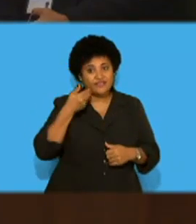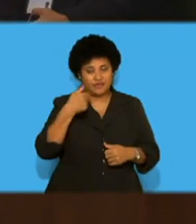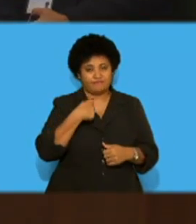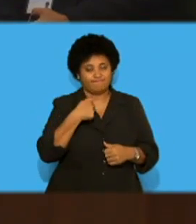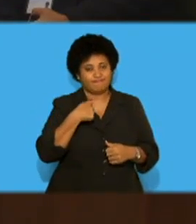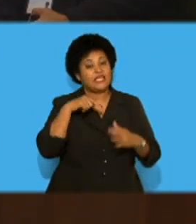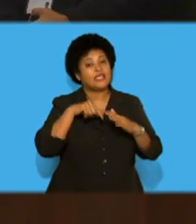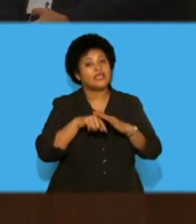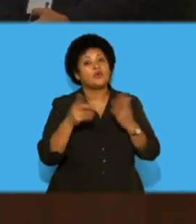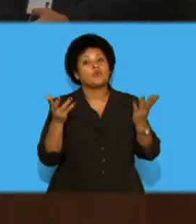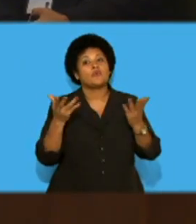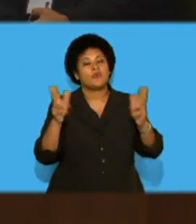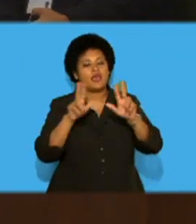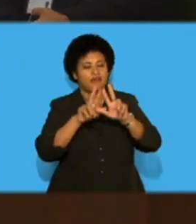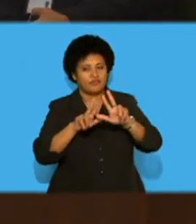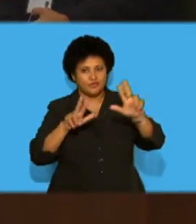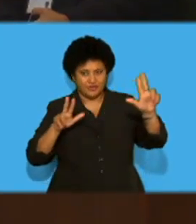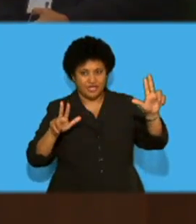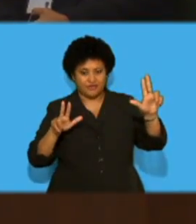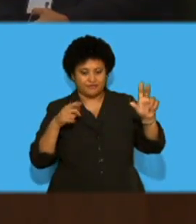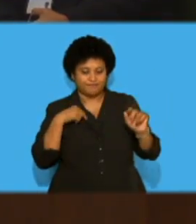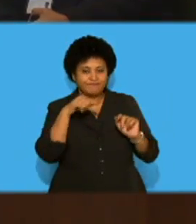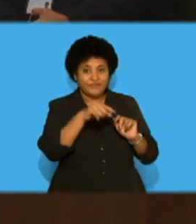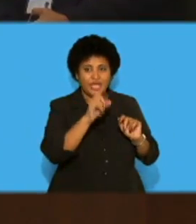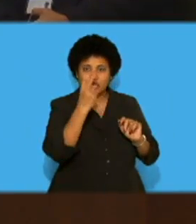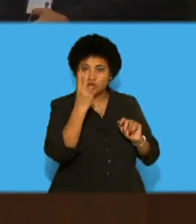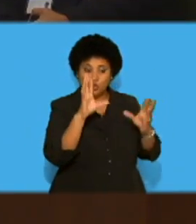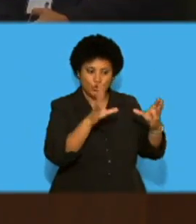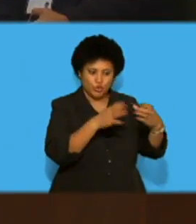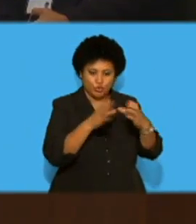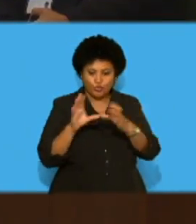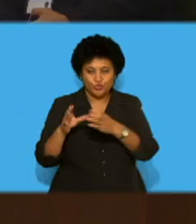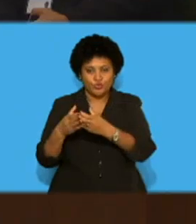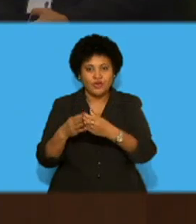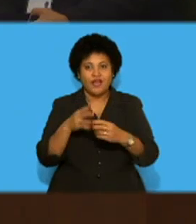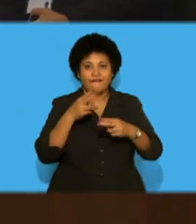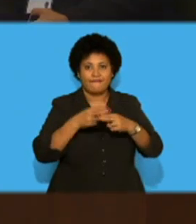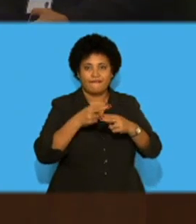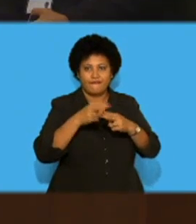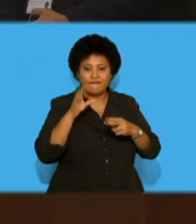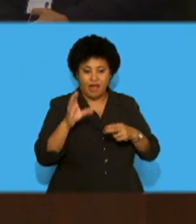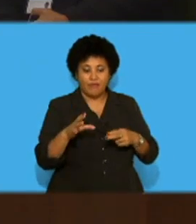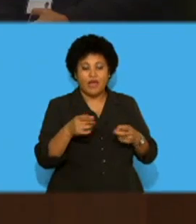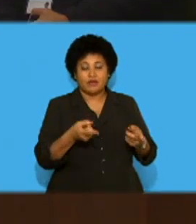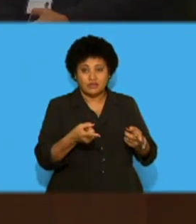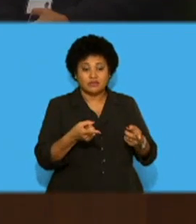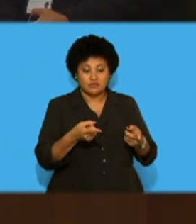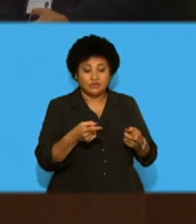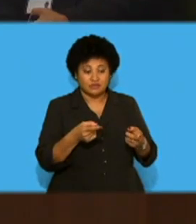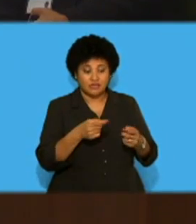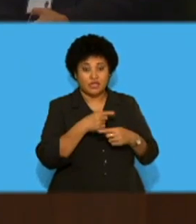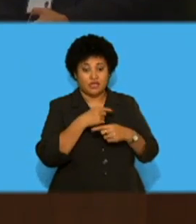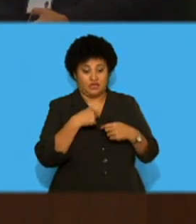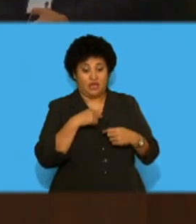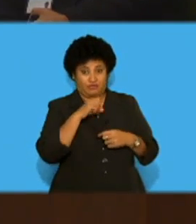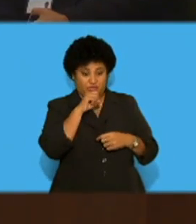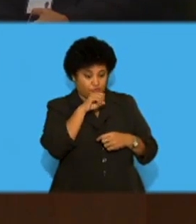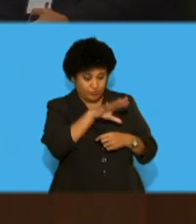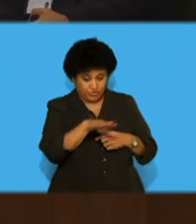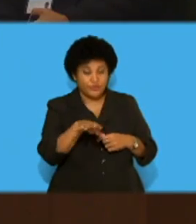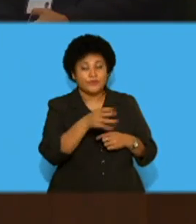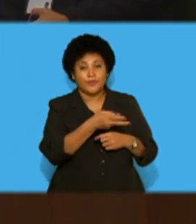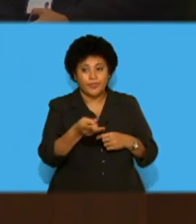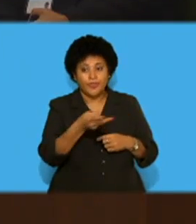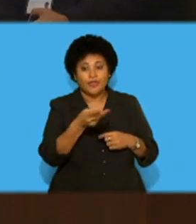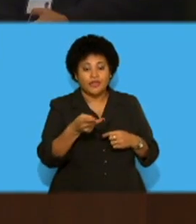with two groups of farmers. And as we discussed with them, we have, through FSC, we are planning to look at some other assistance